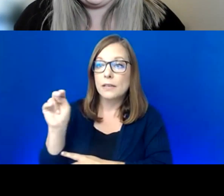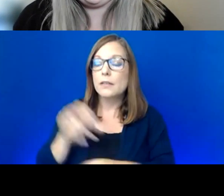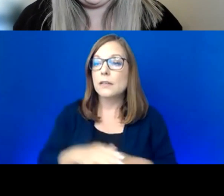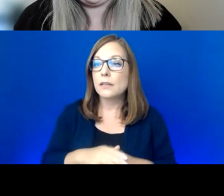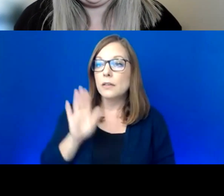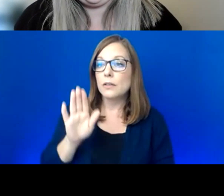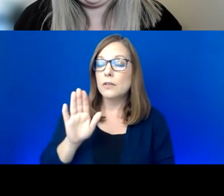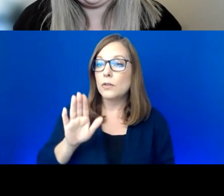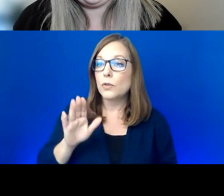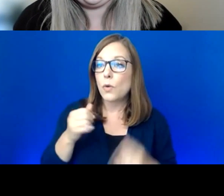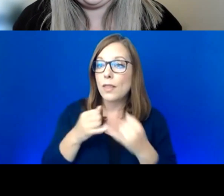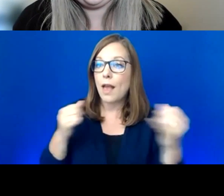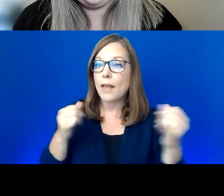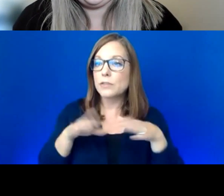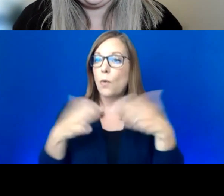unmute.